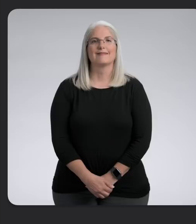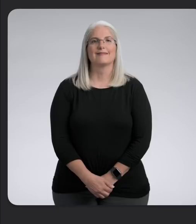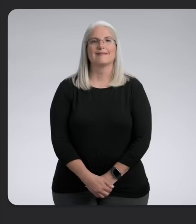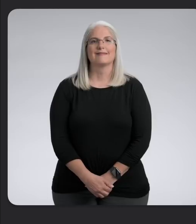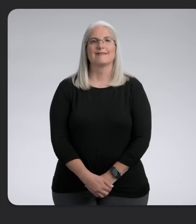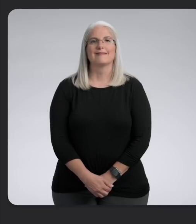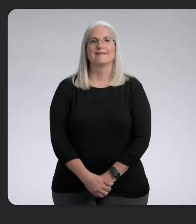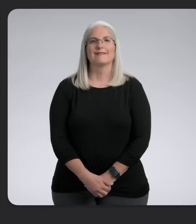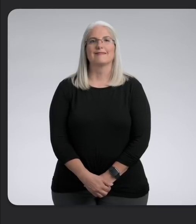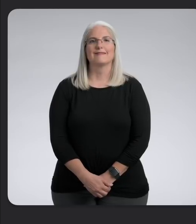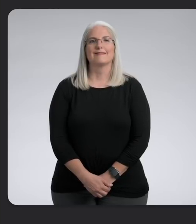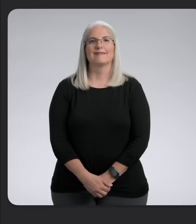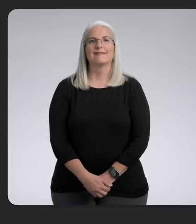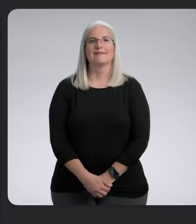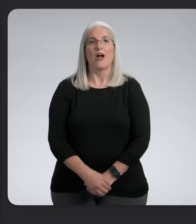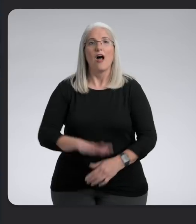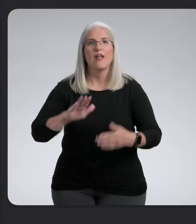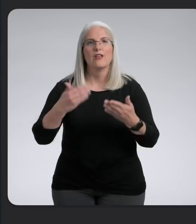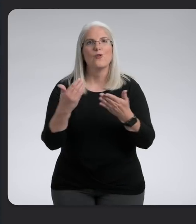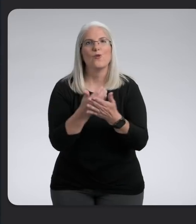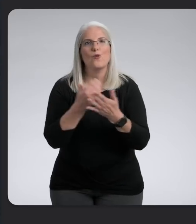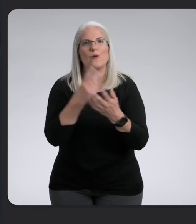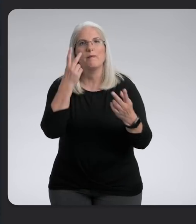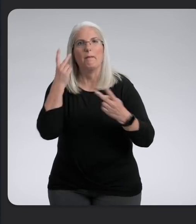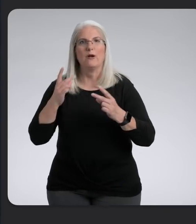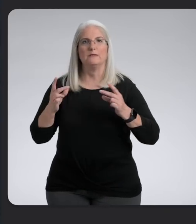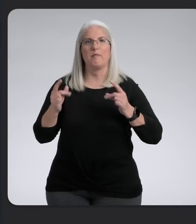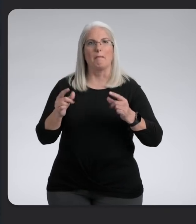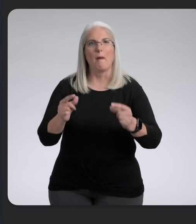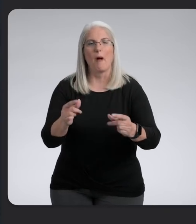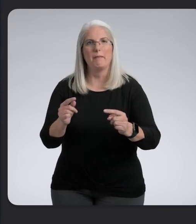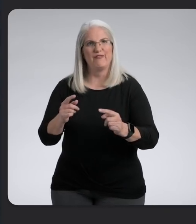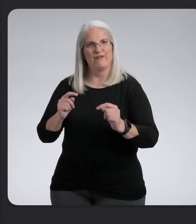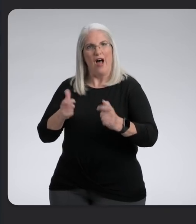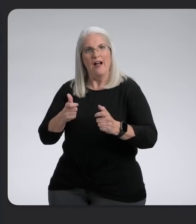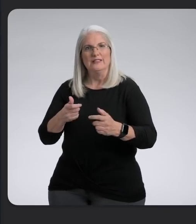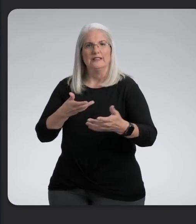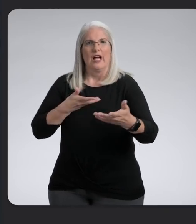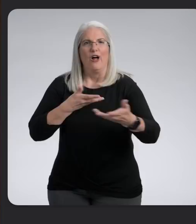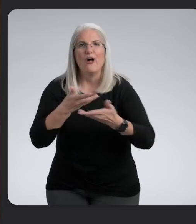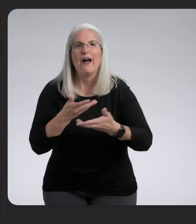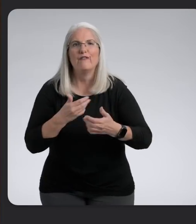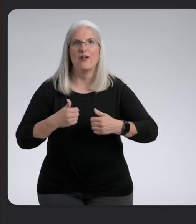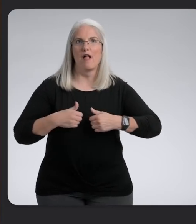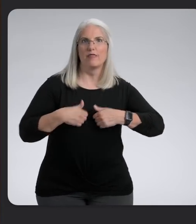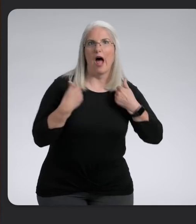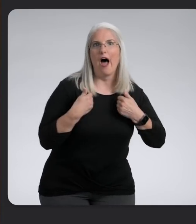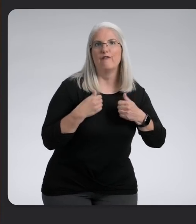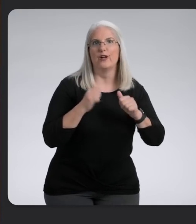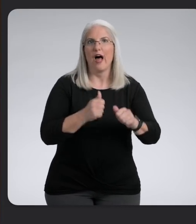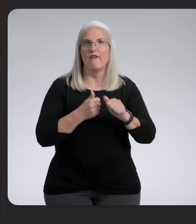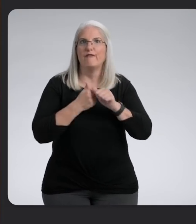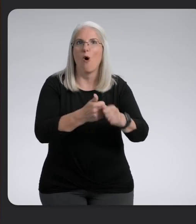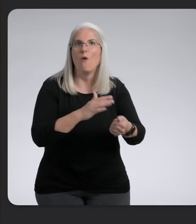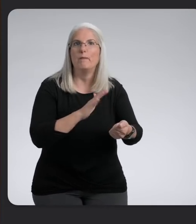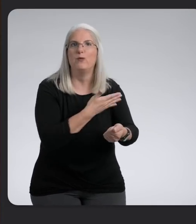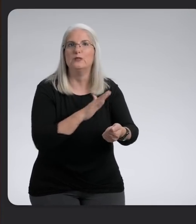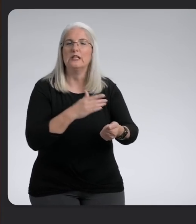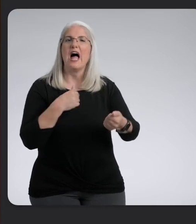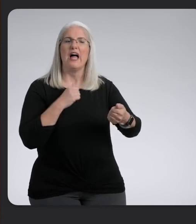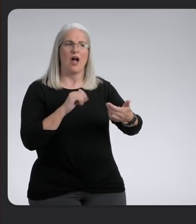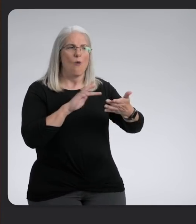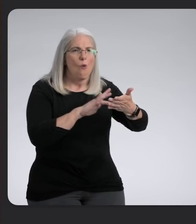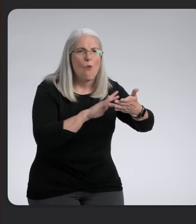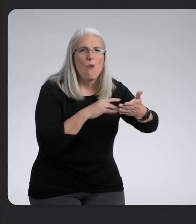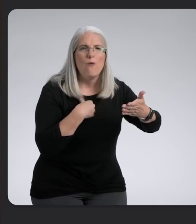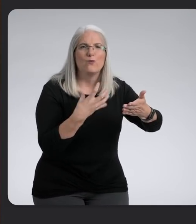These new memories are built on the fly. They're interactive and alive, and are paced to the beat of the music. I can touch and hold to pause, and the